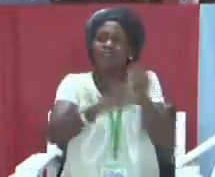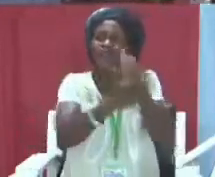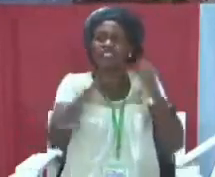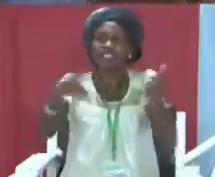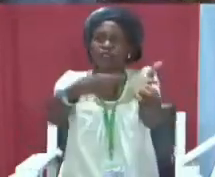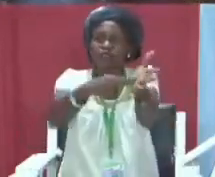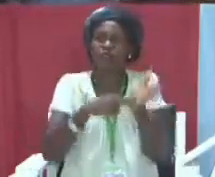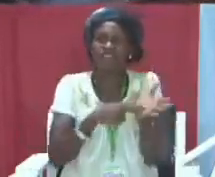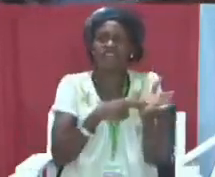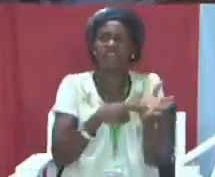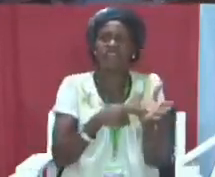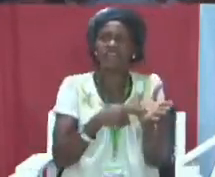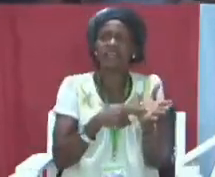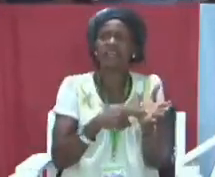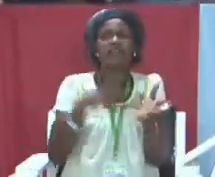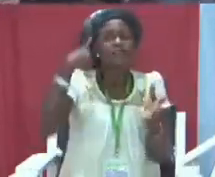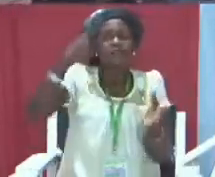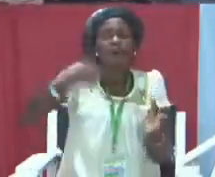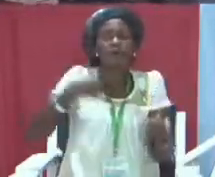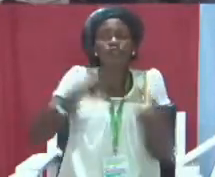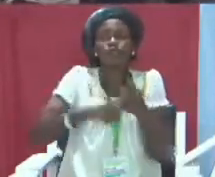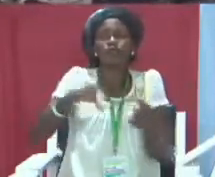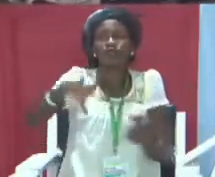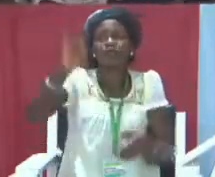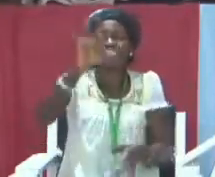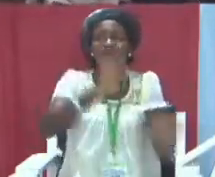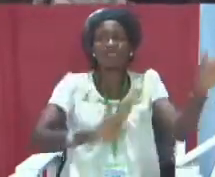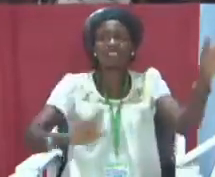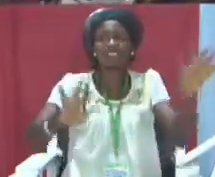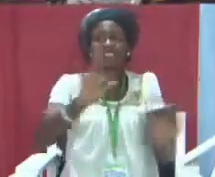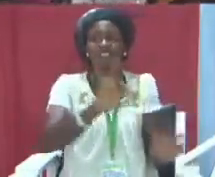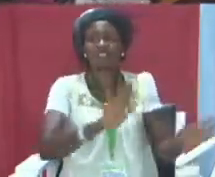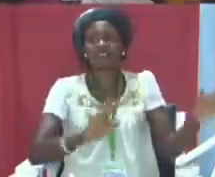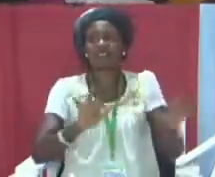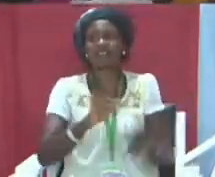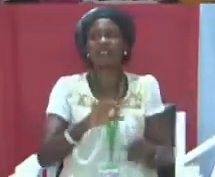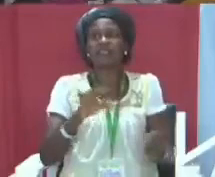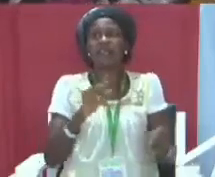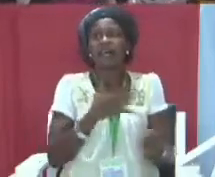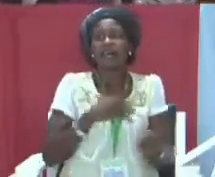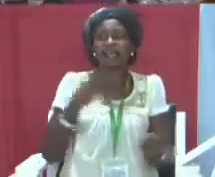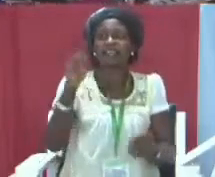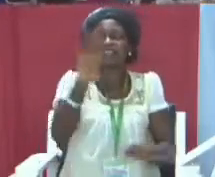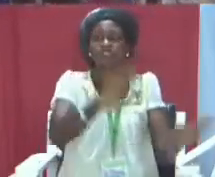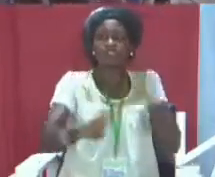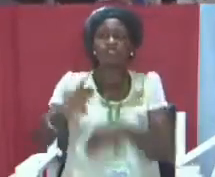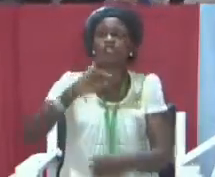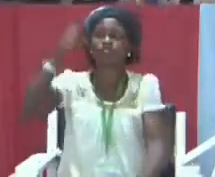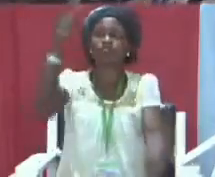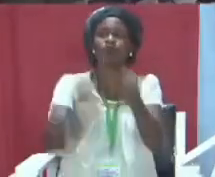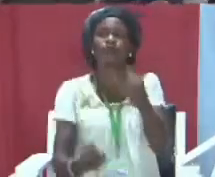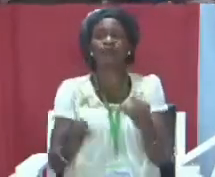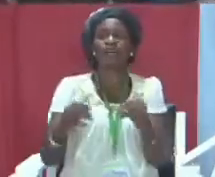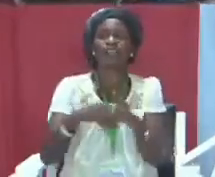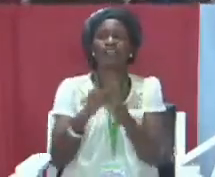required for me to find mercy. And the siege is over.